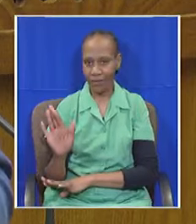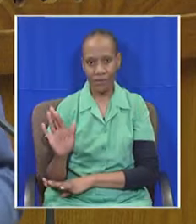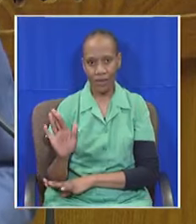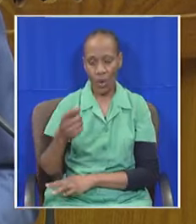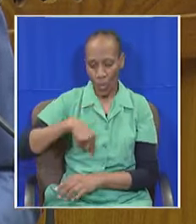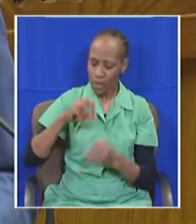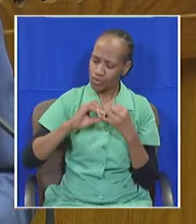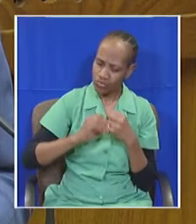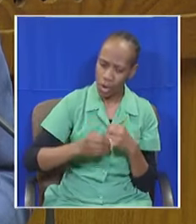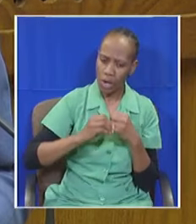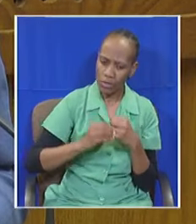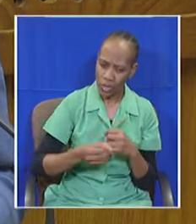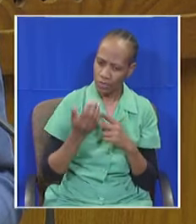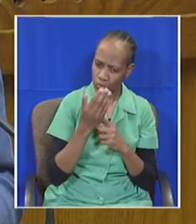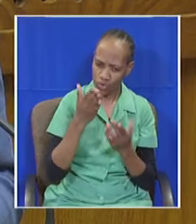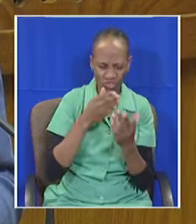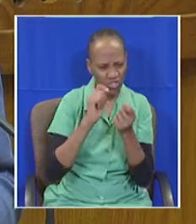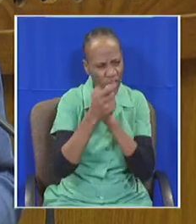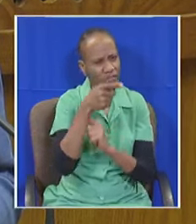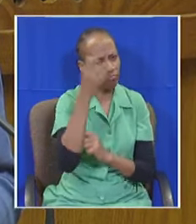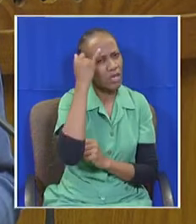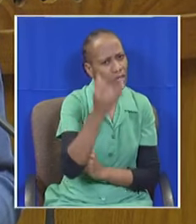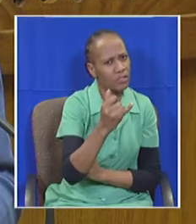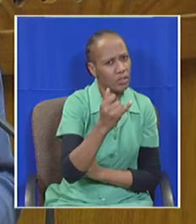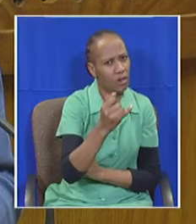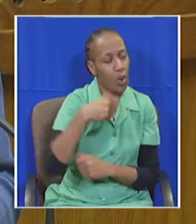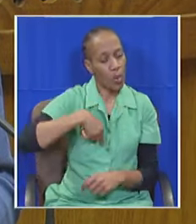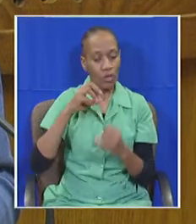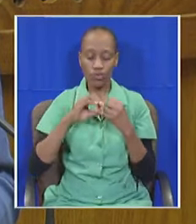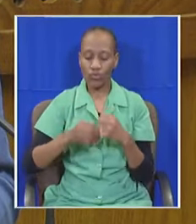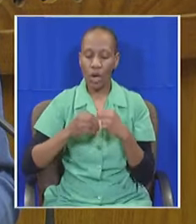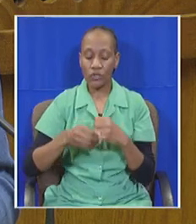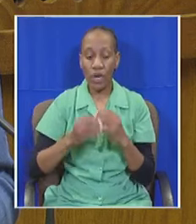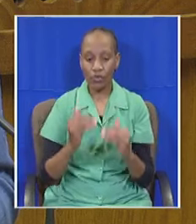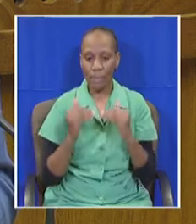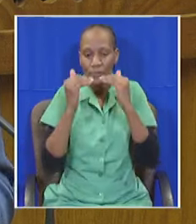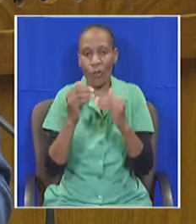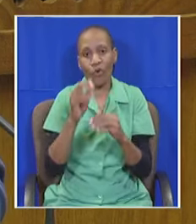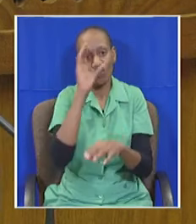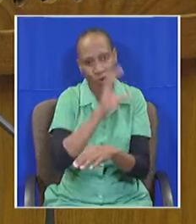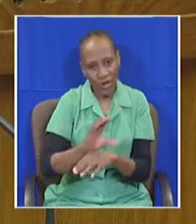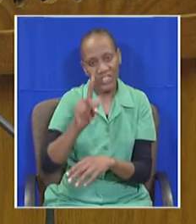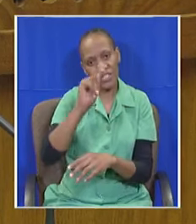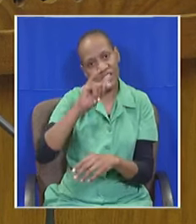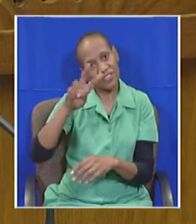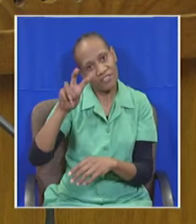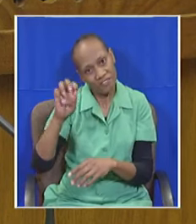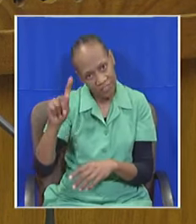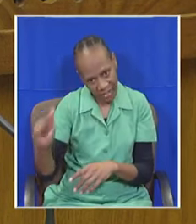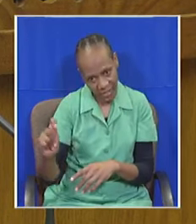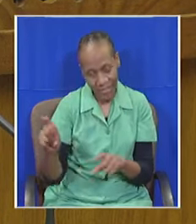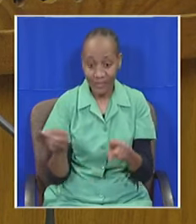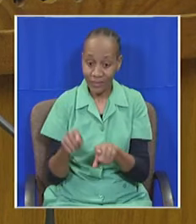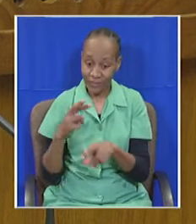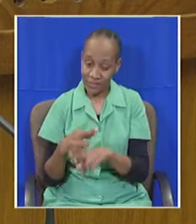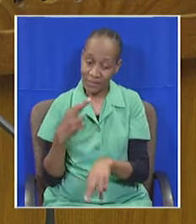trying very hard to dispel this notion. And in our quest to promote TVET colleges or the TVET college sector, we are hoping that our